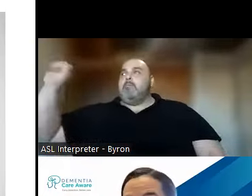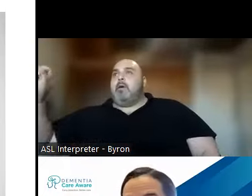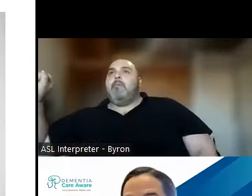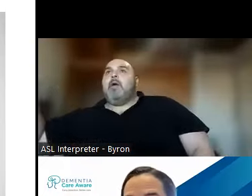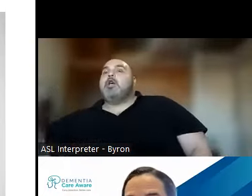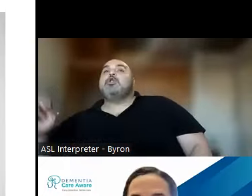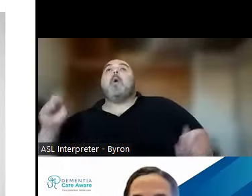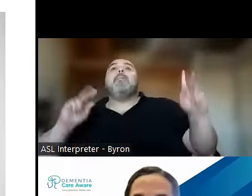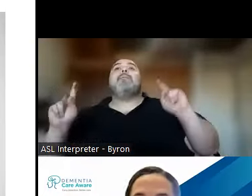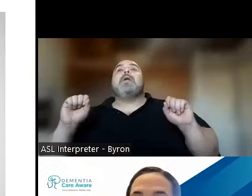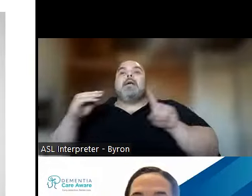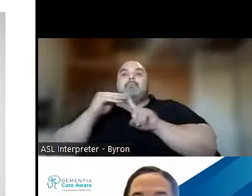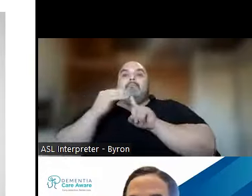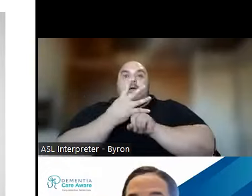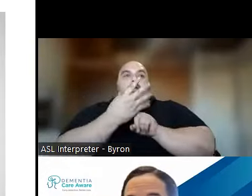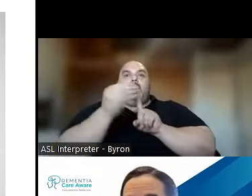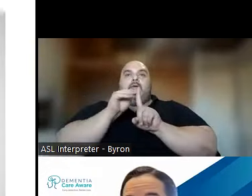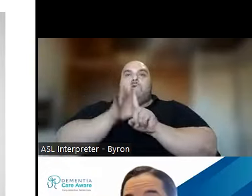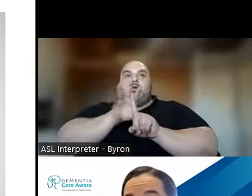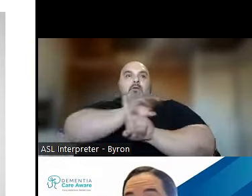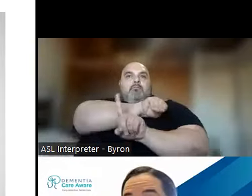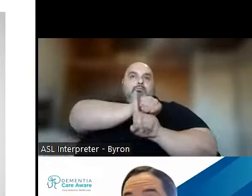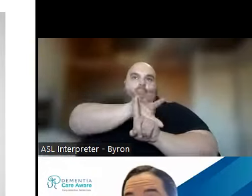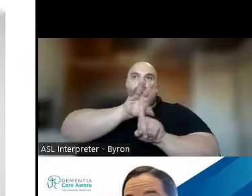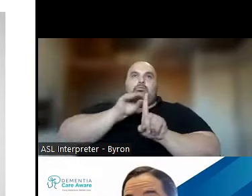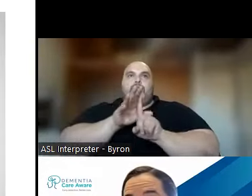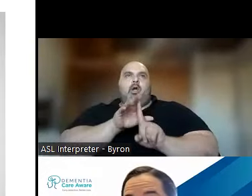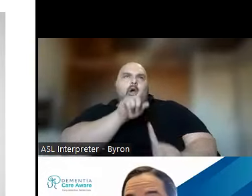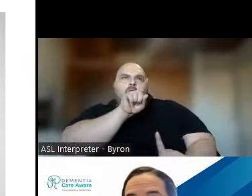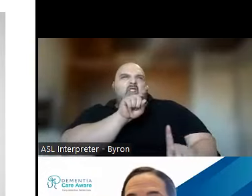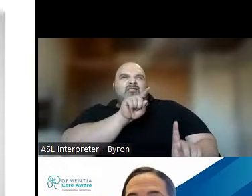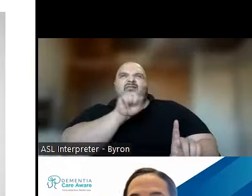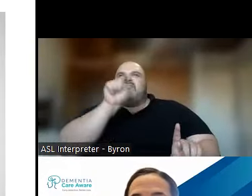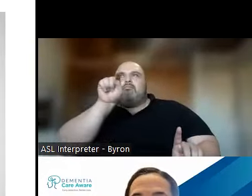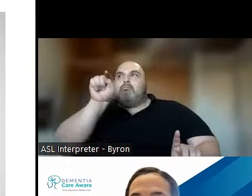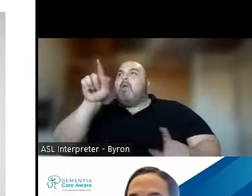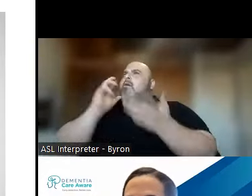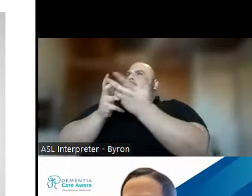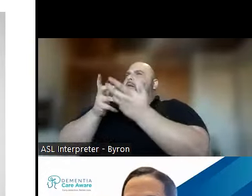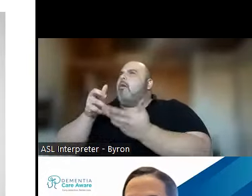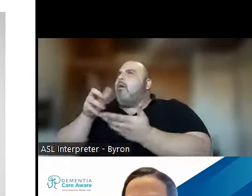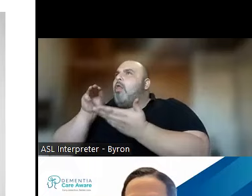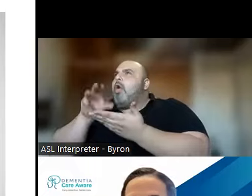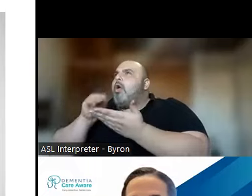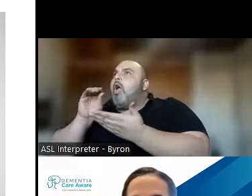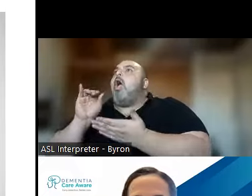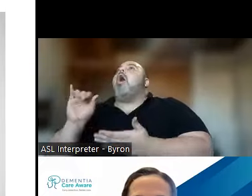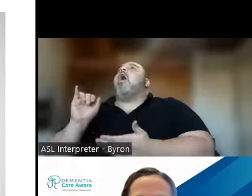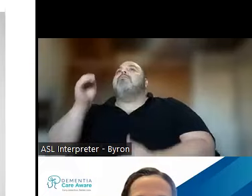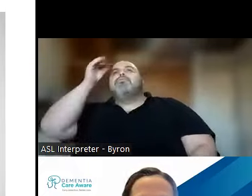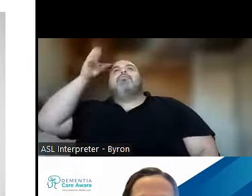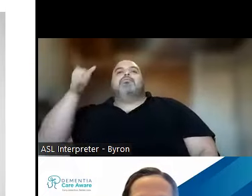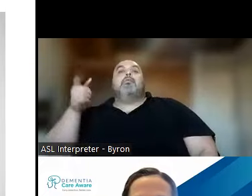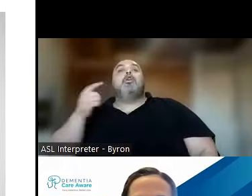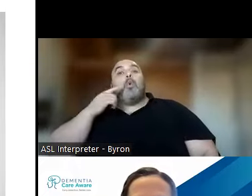as much exposure to the material or find a way that works for them to learn it. So definitely look out for that.